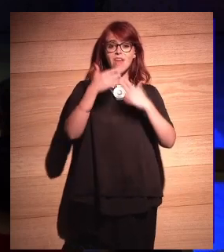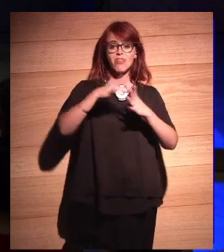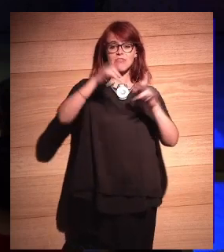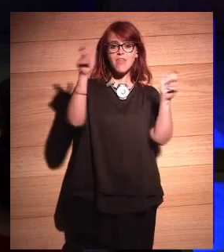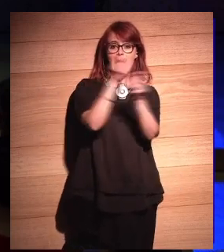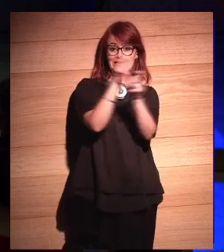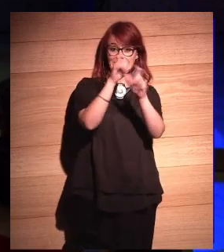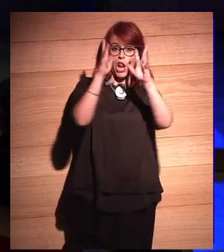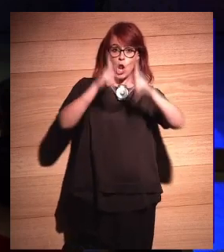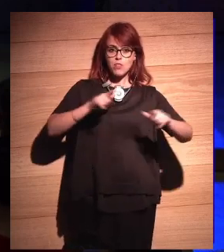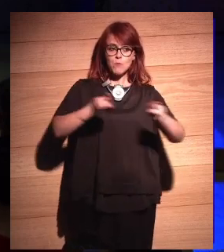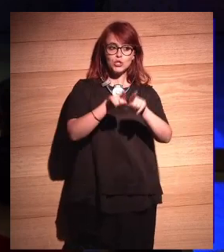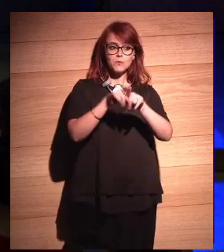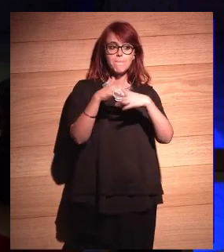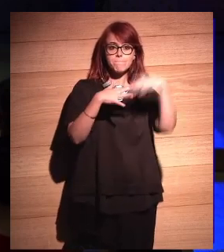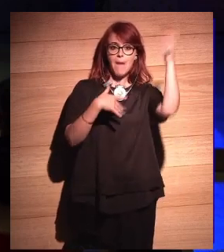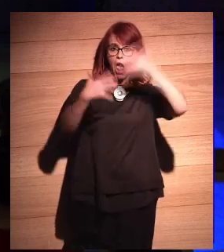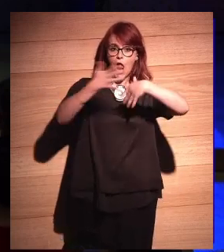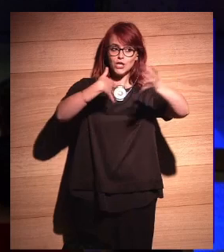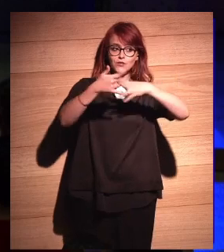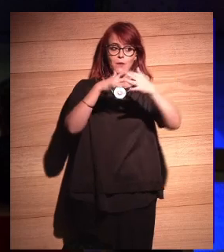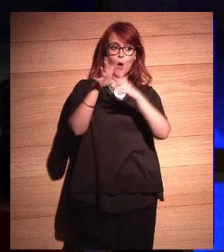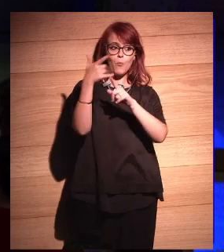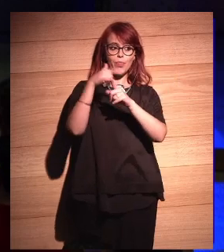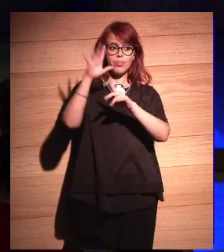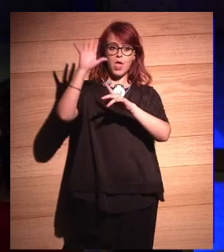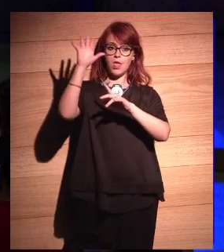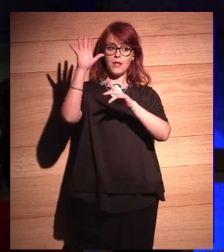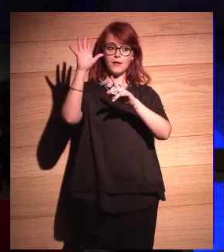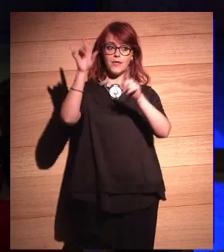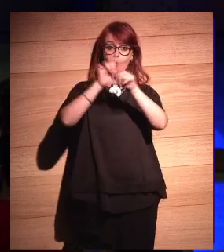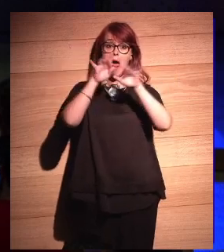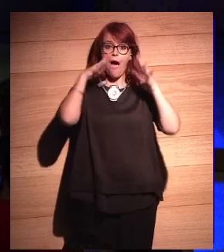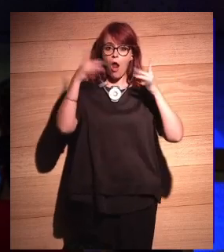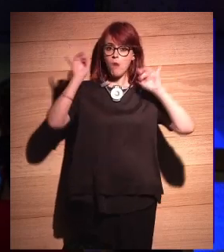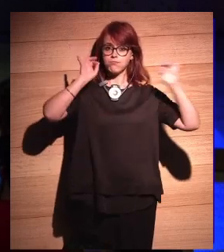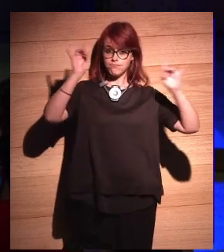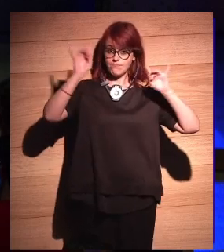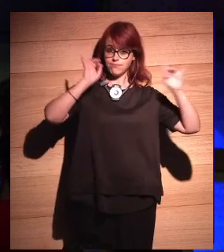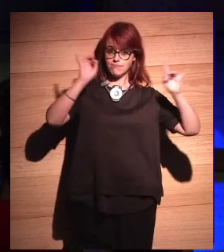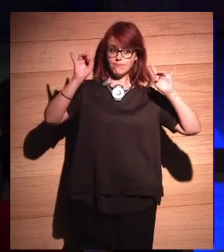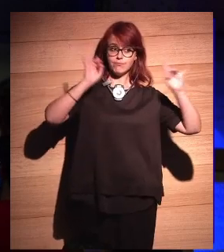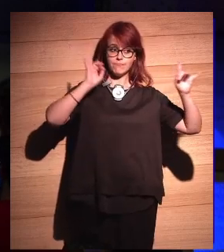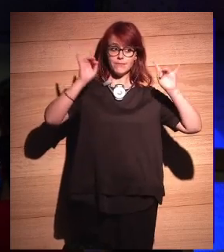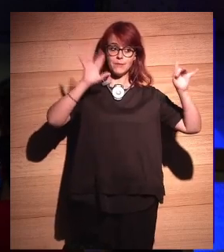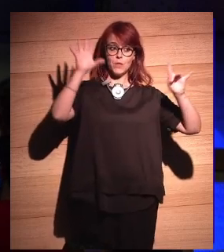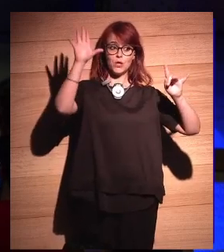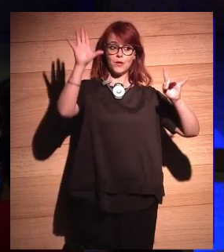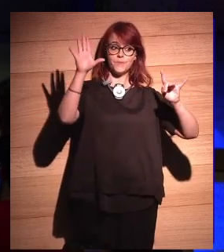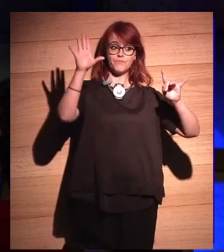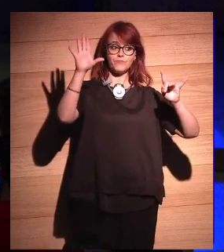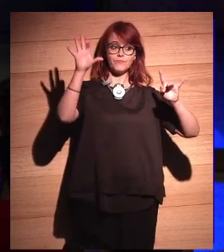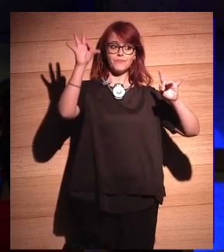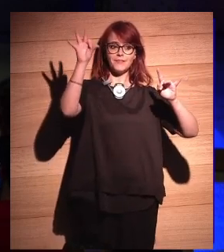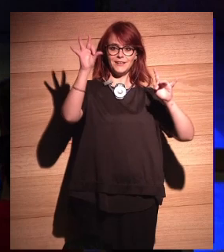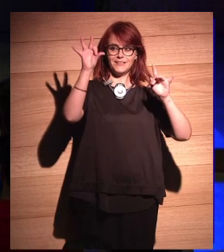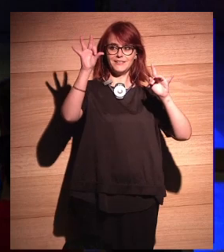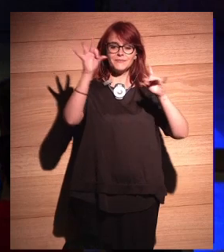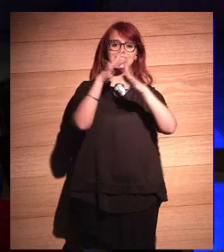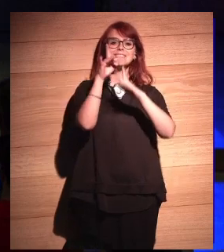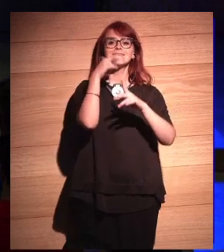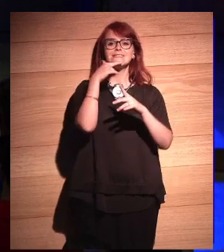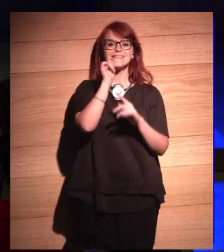make with my hands, so I can turn things on and off. So I'm gonna make this posture that we call secret finger. I think Imogen came